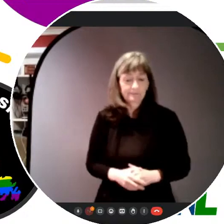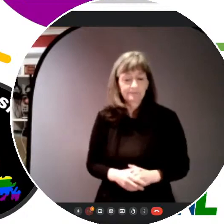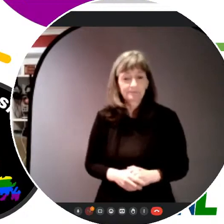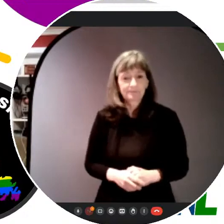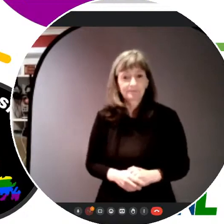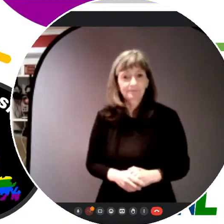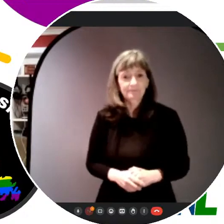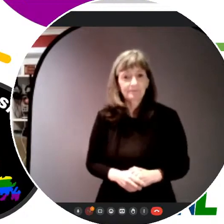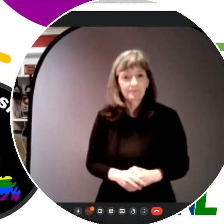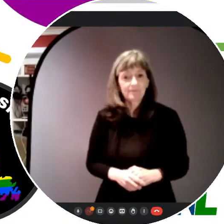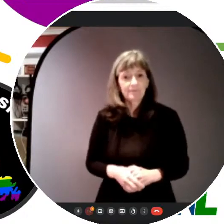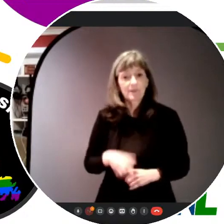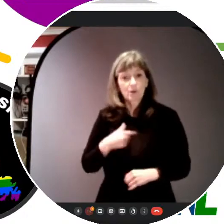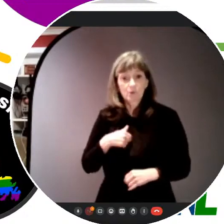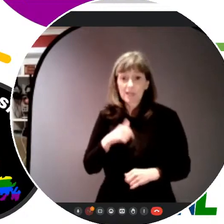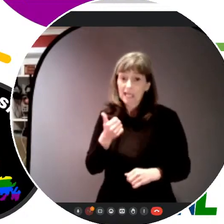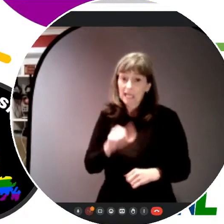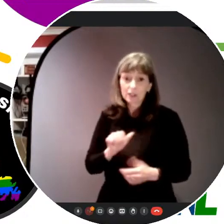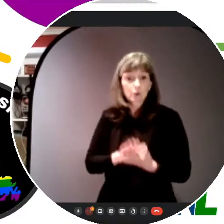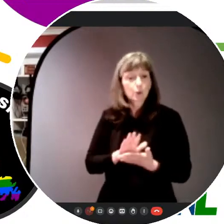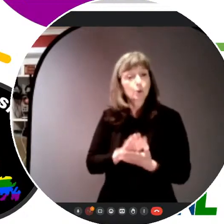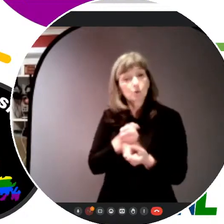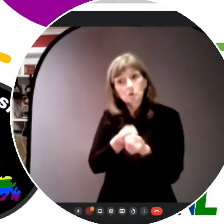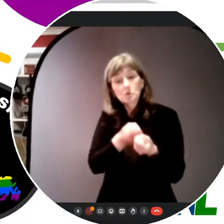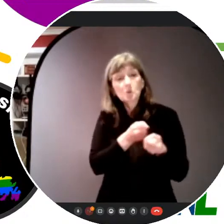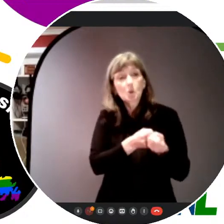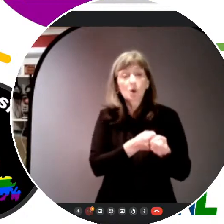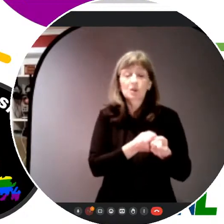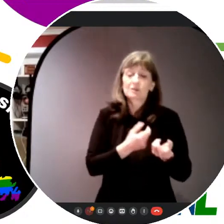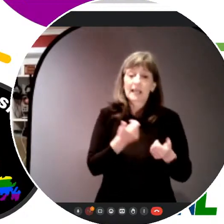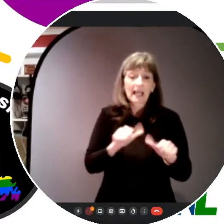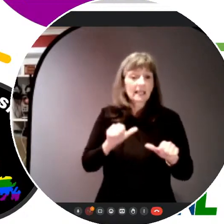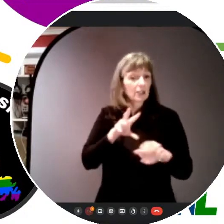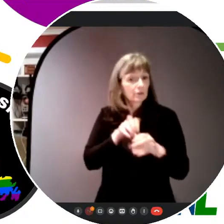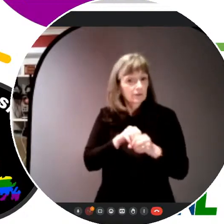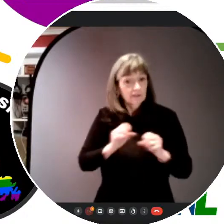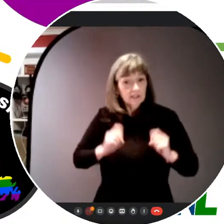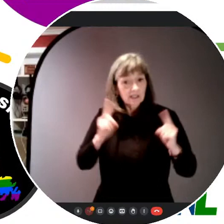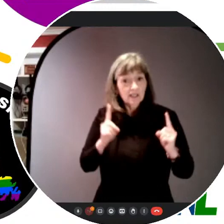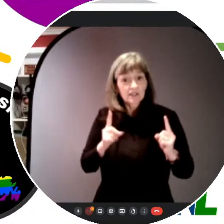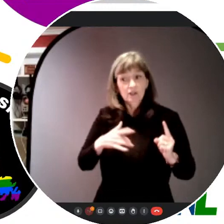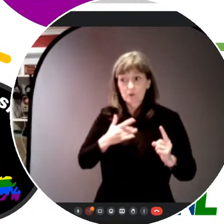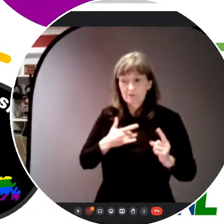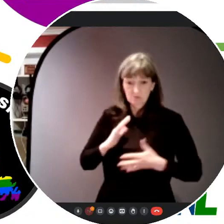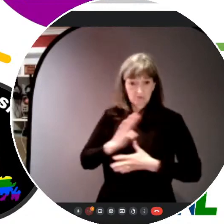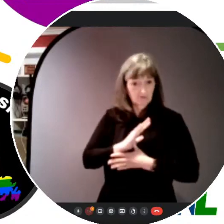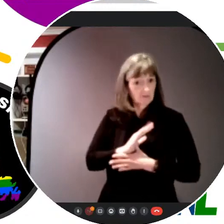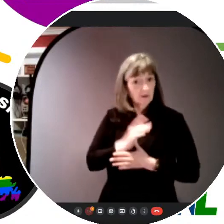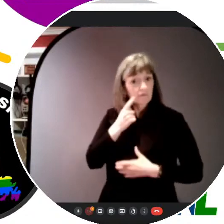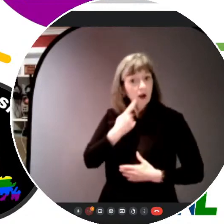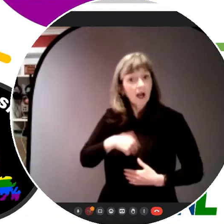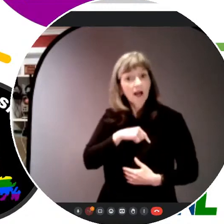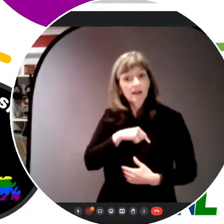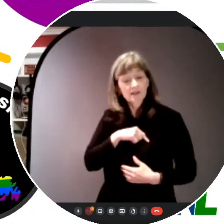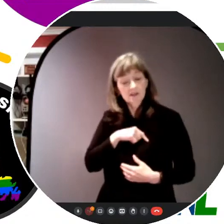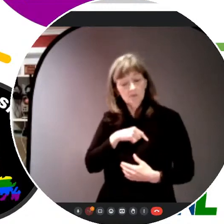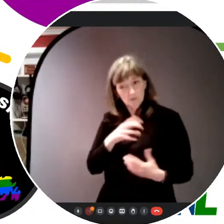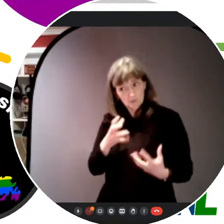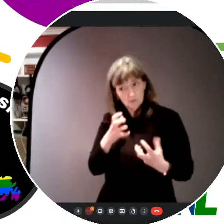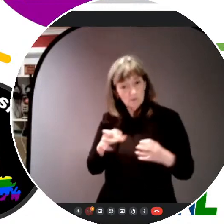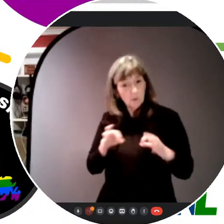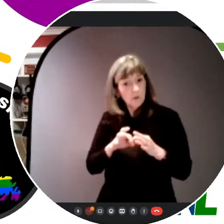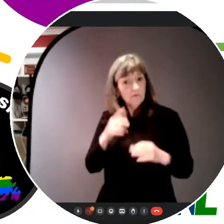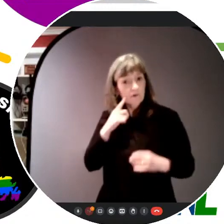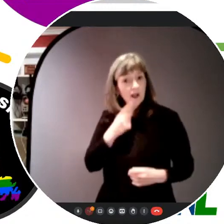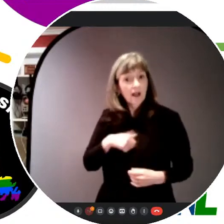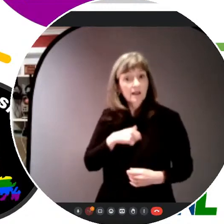We support our schools as they celebrate inclusive education. We think it's important, it's a foundation, and we want our school spaces